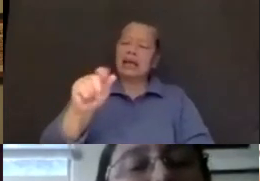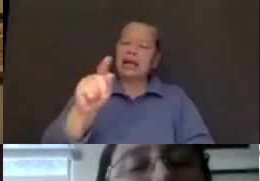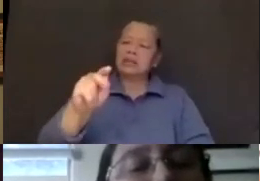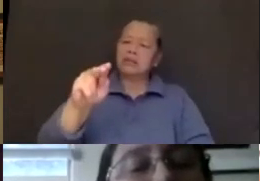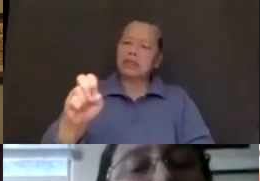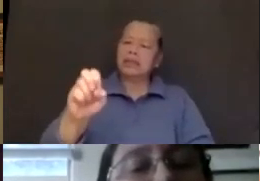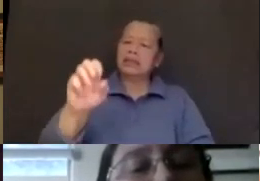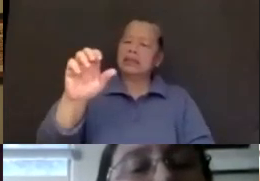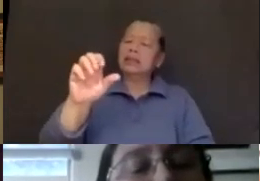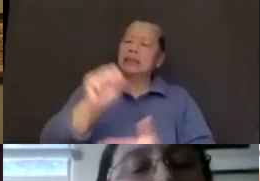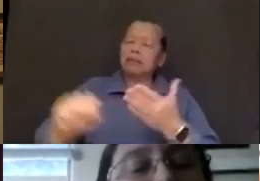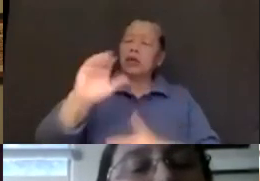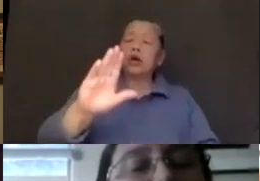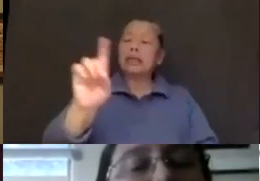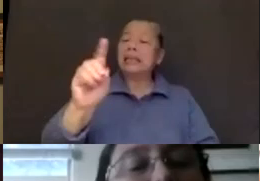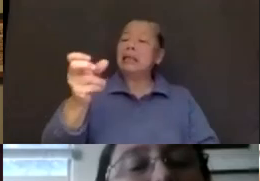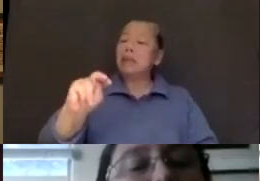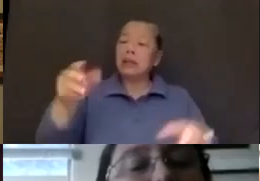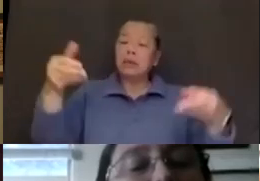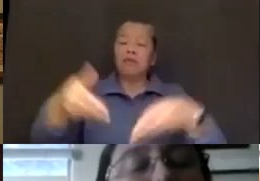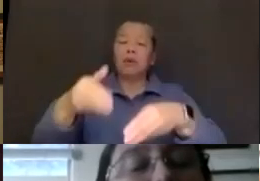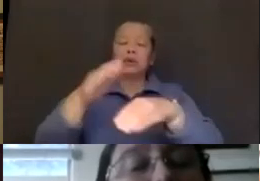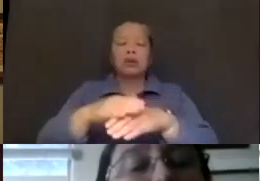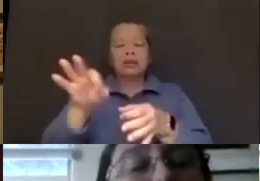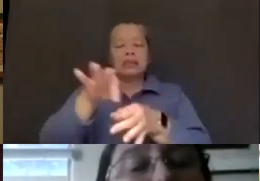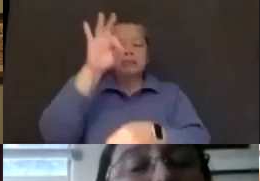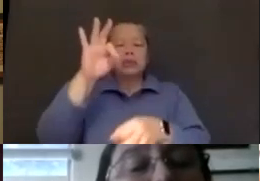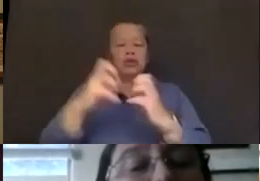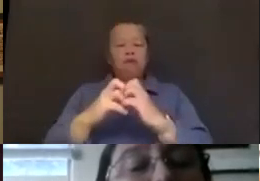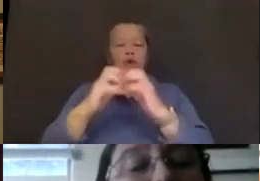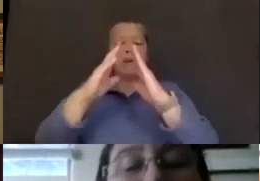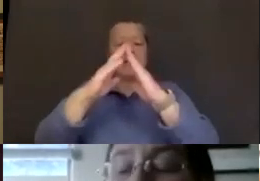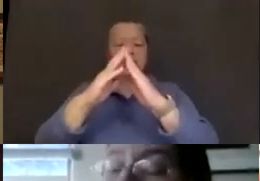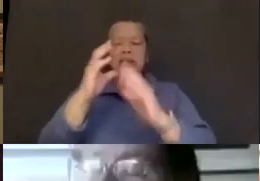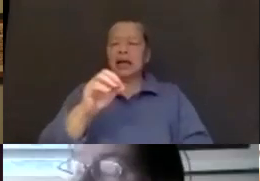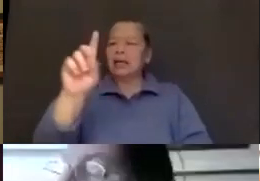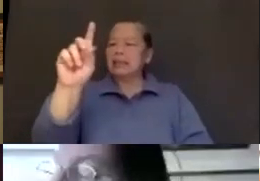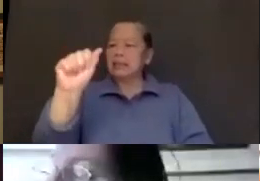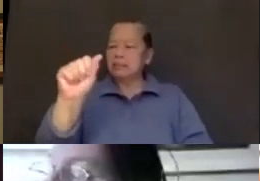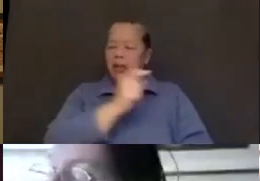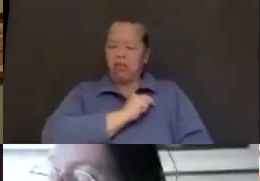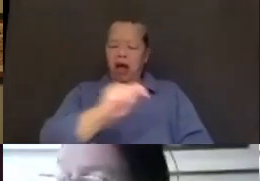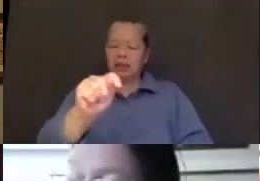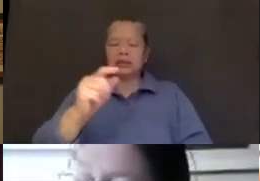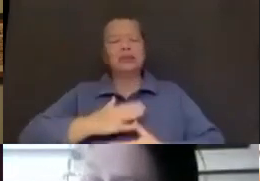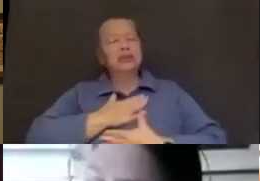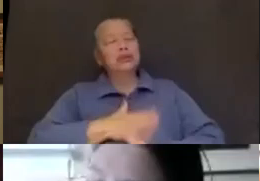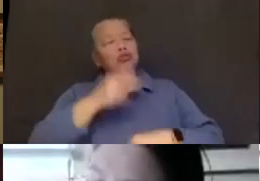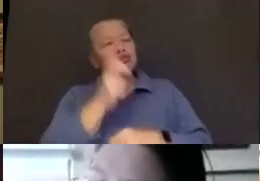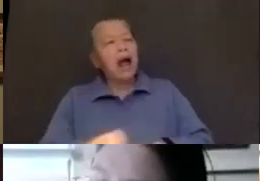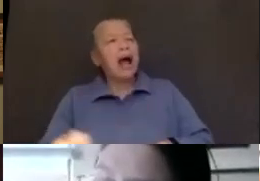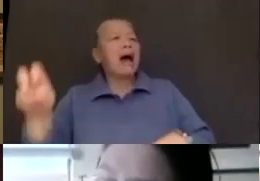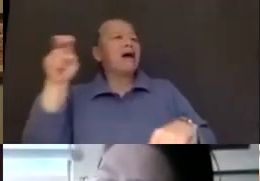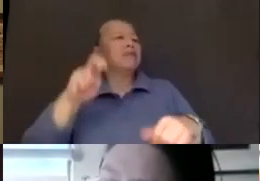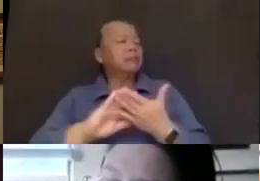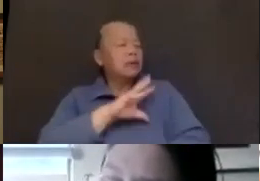For her DMIN, her focus is on spiritual formation and disability theology. She enjoys traveling and participating in new adventures. She